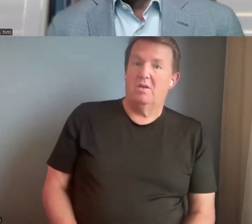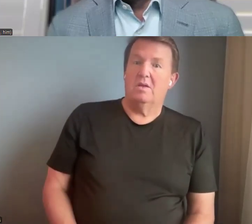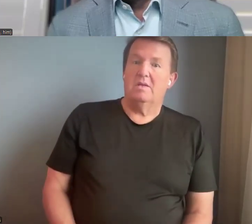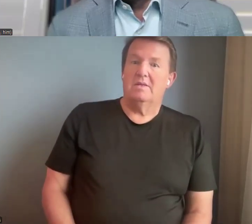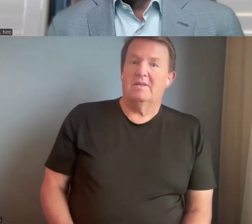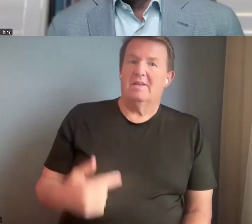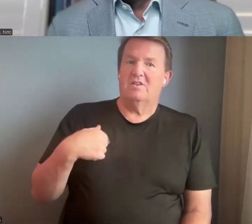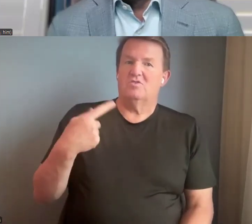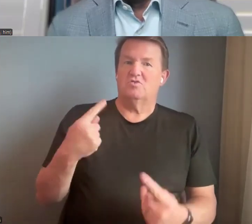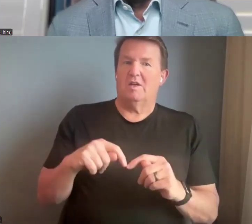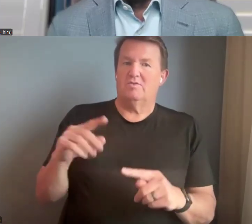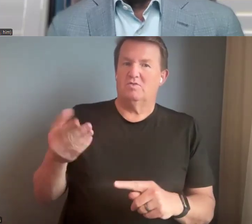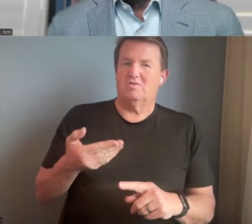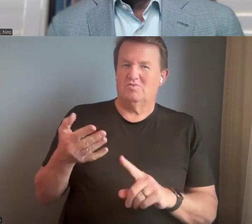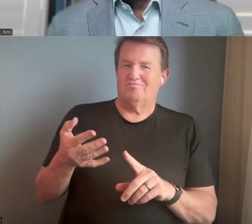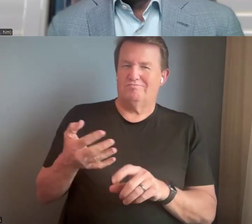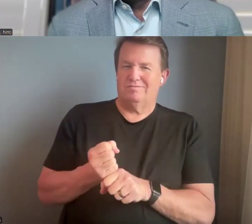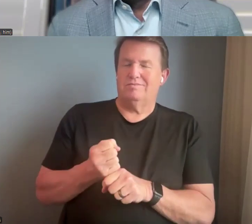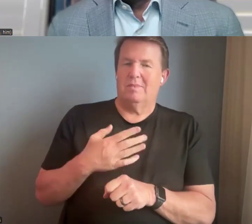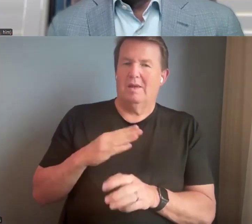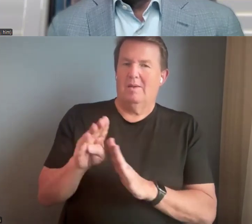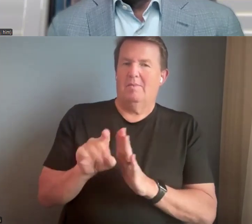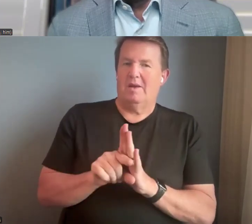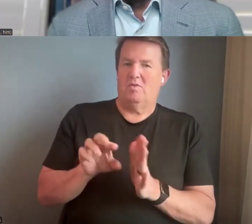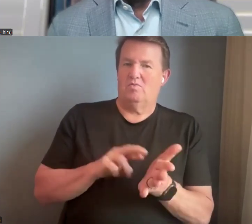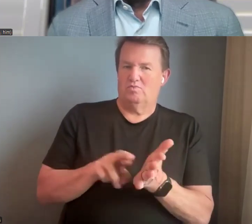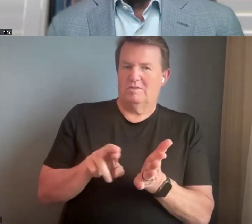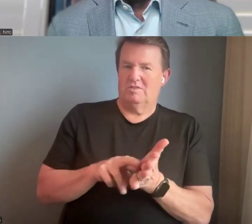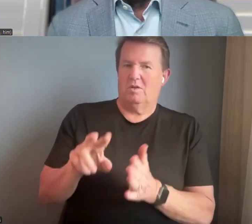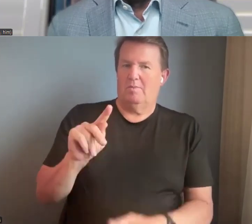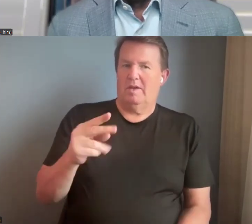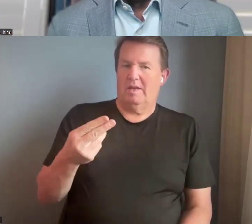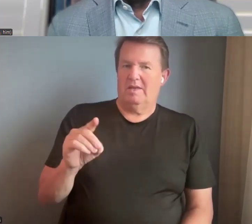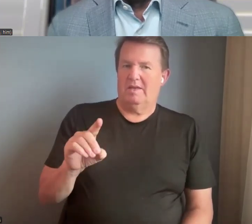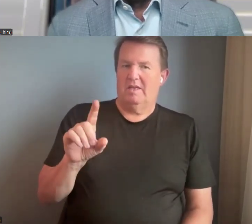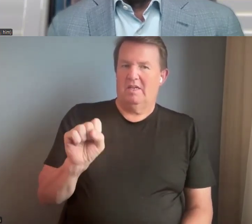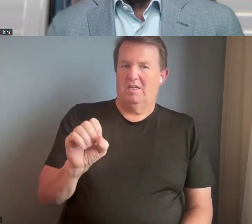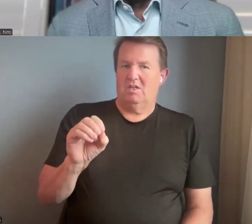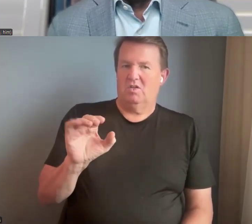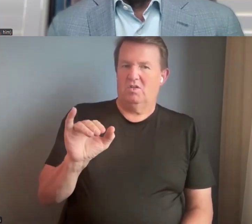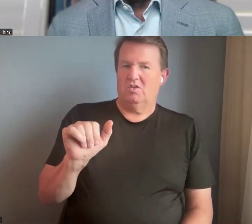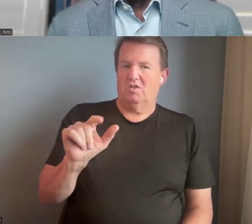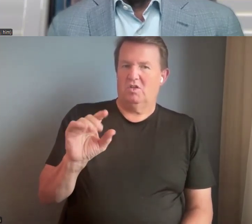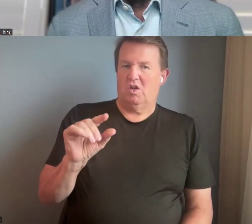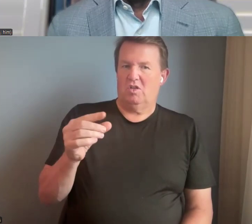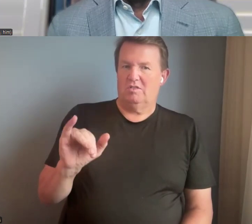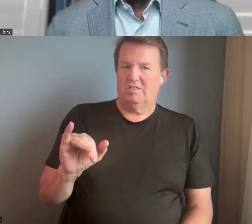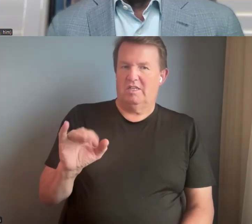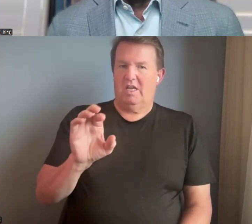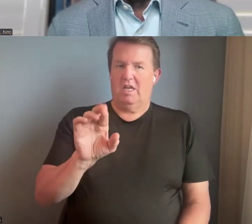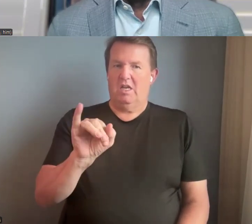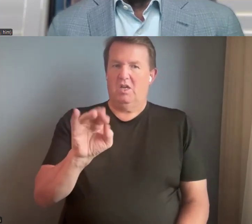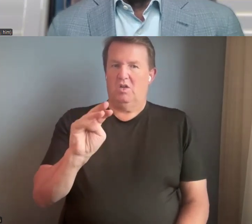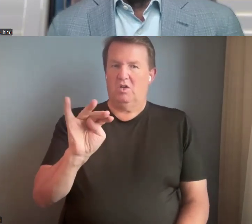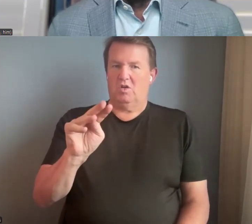try to keep my intro brief. My background is in research. My PhD is in sociology, criminology. I